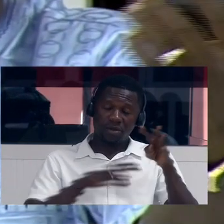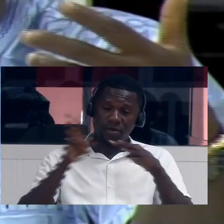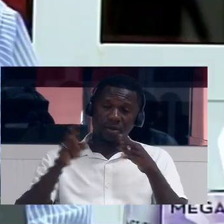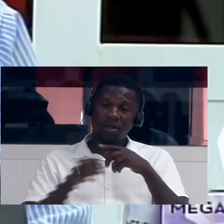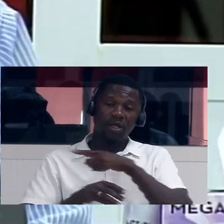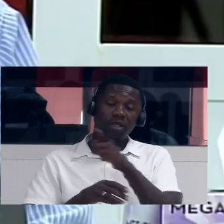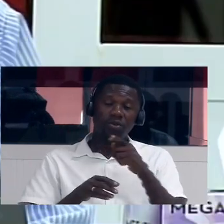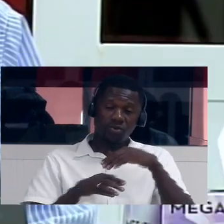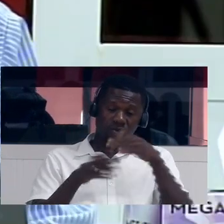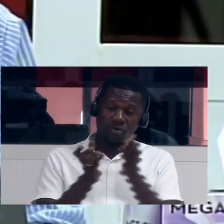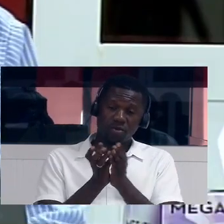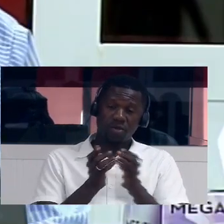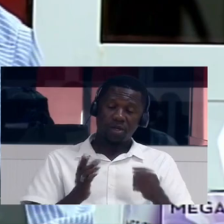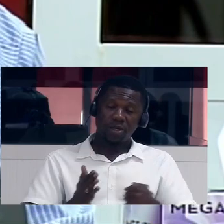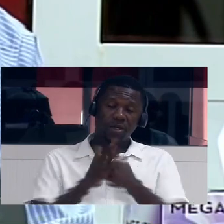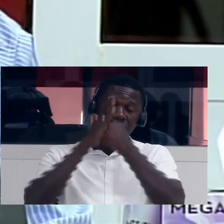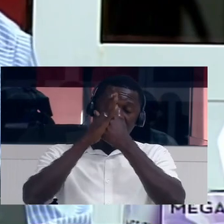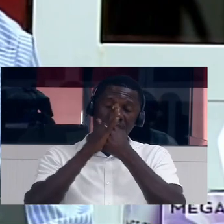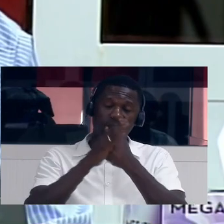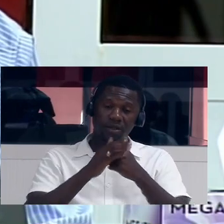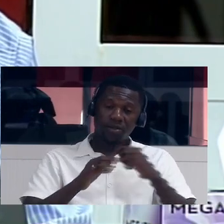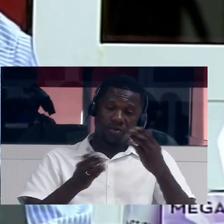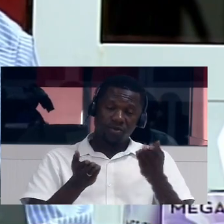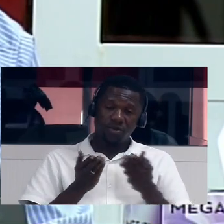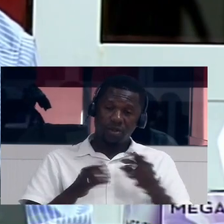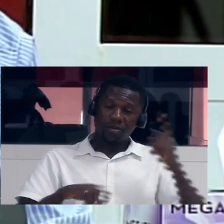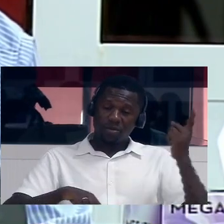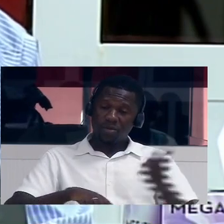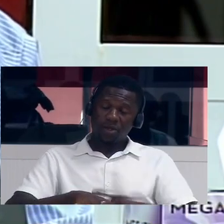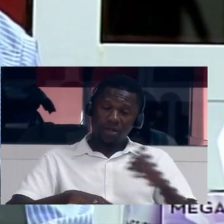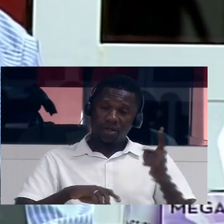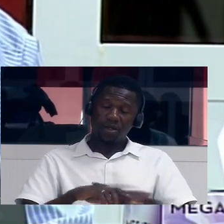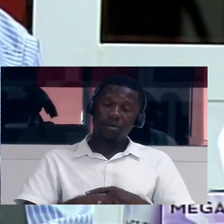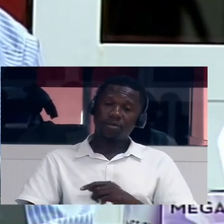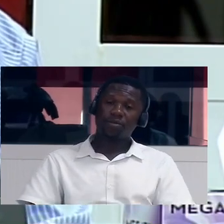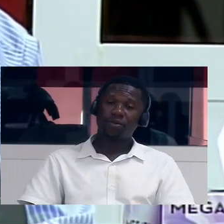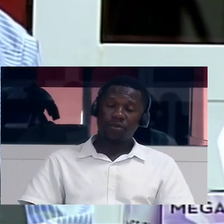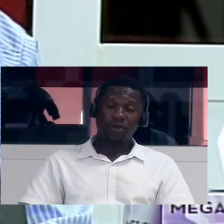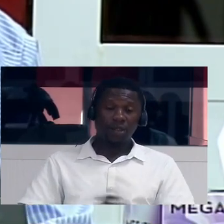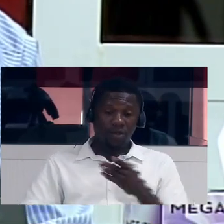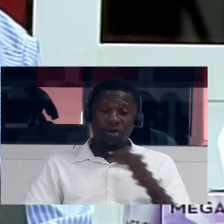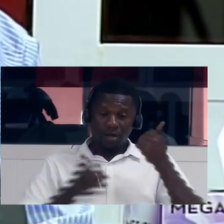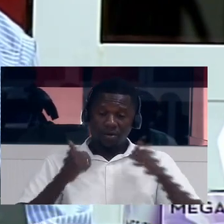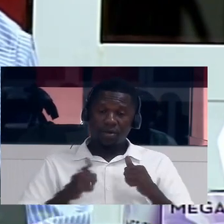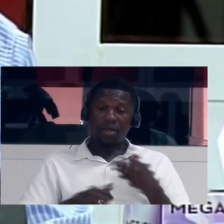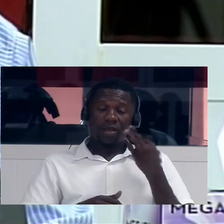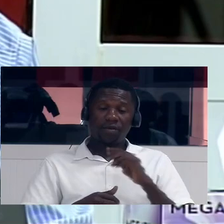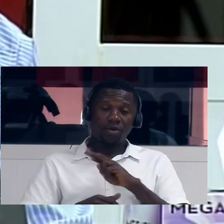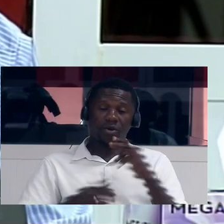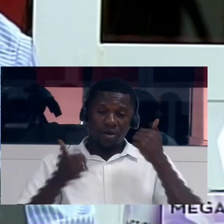students, beating them. That is what should not have happened, because if that didn't happen, maybe there would not have been any